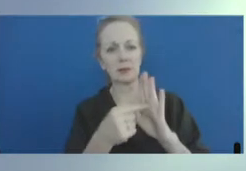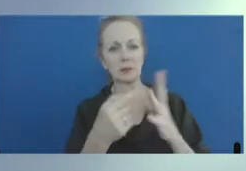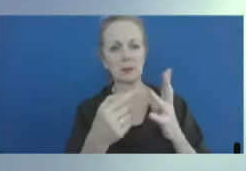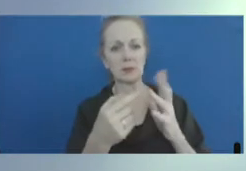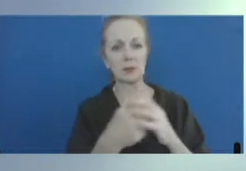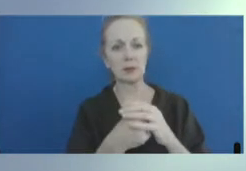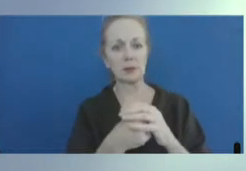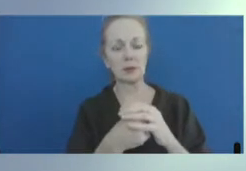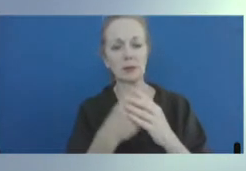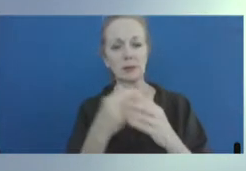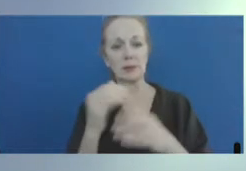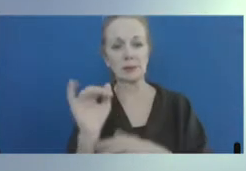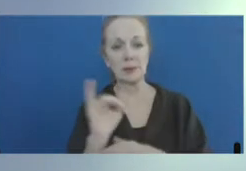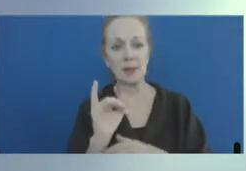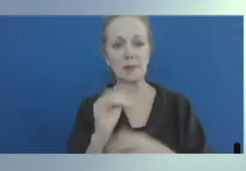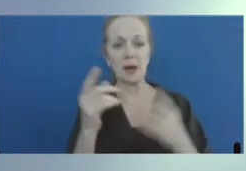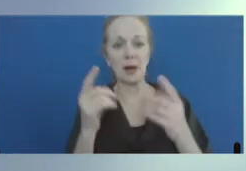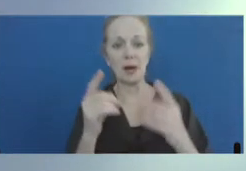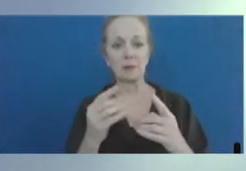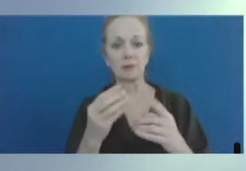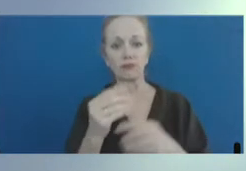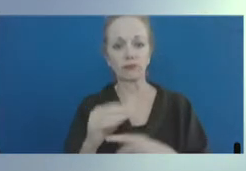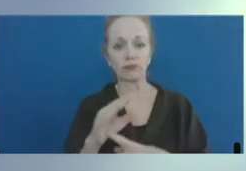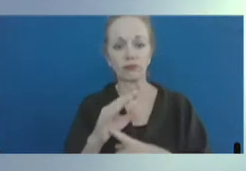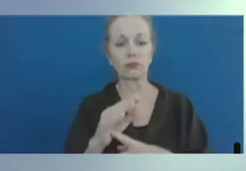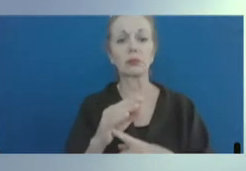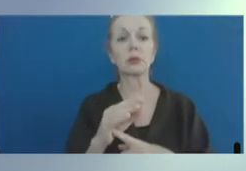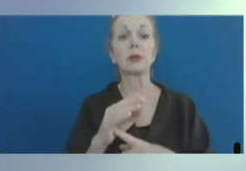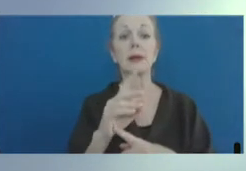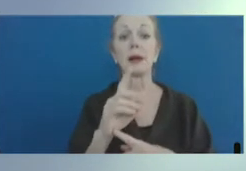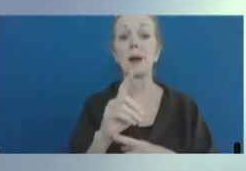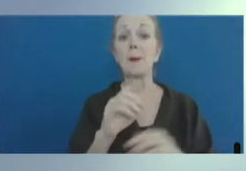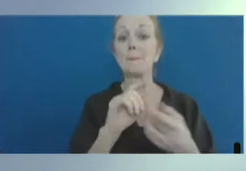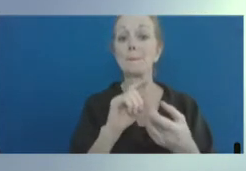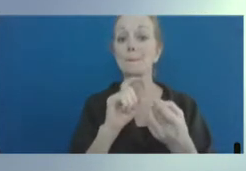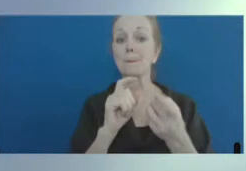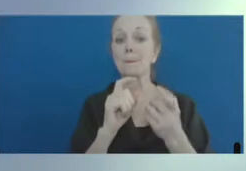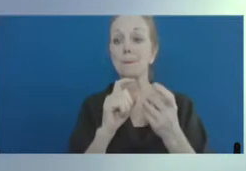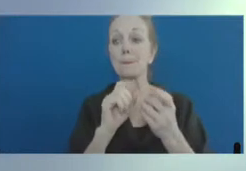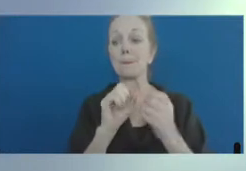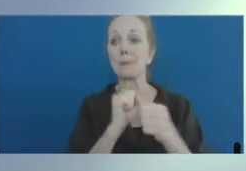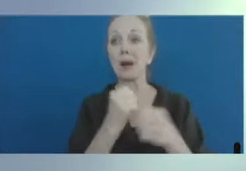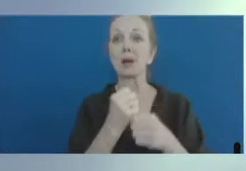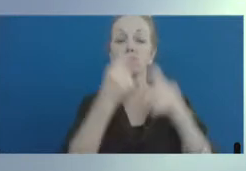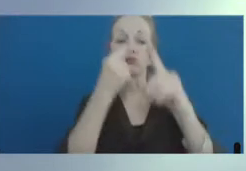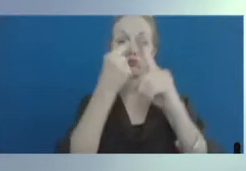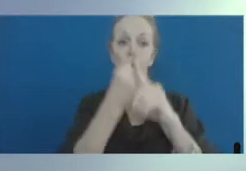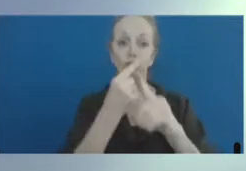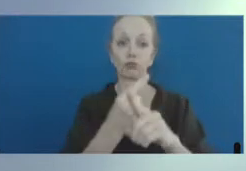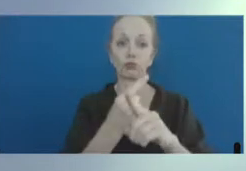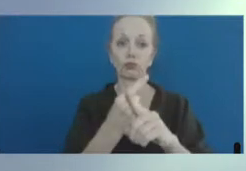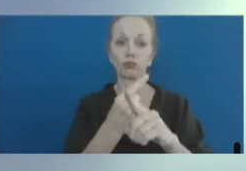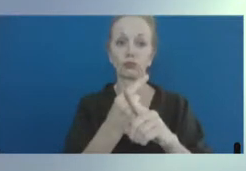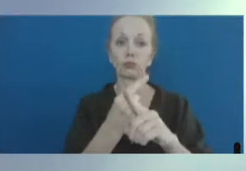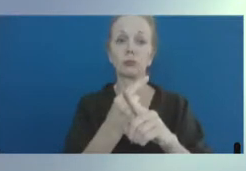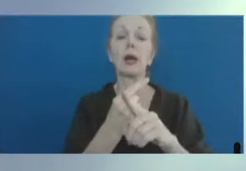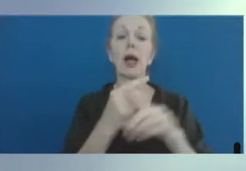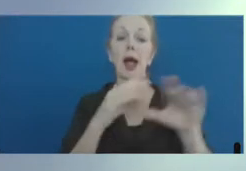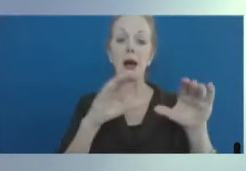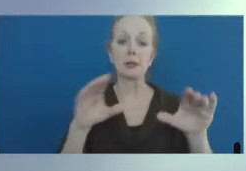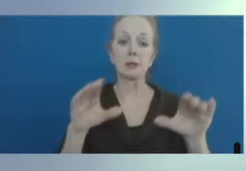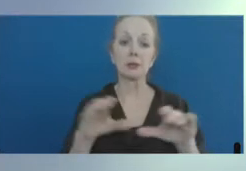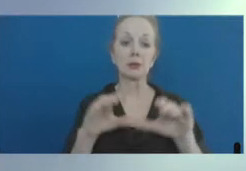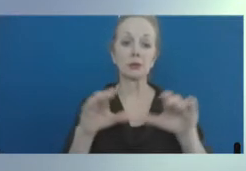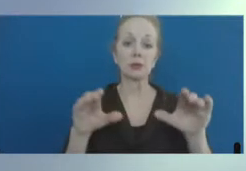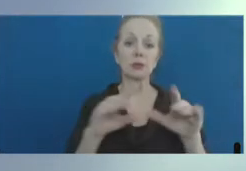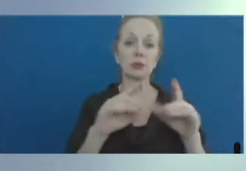seeing what's happening on the ground and immediate making the appropriate corrective action to ensure that we